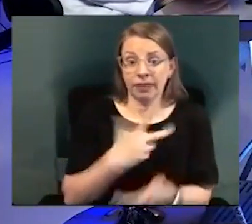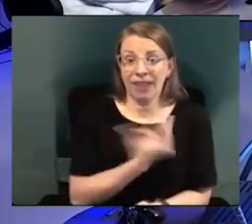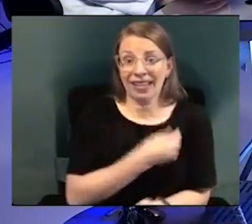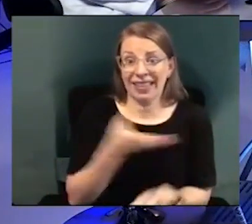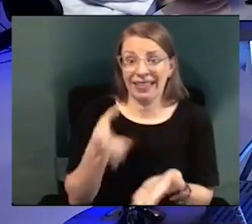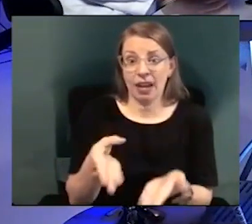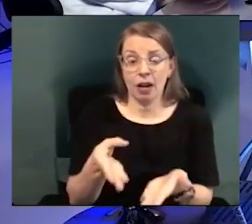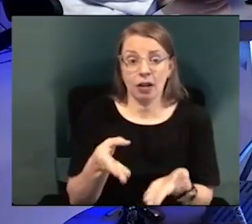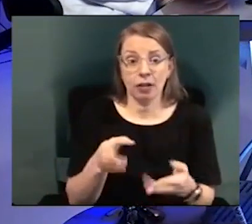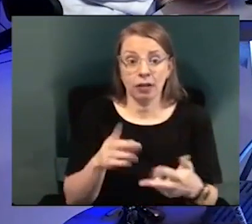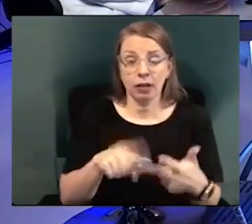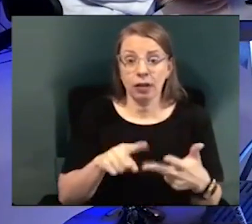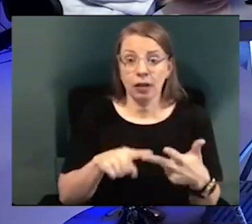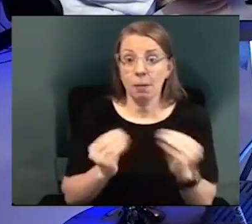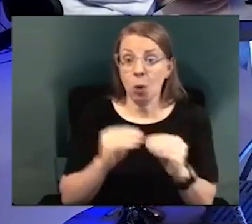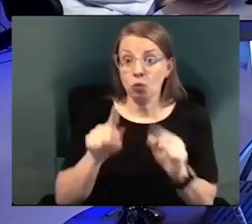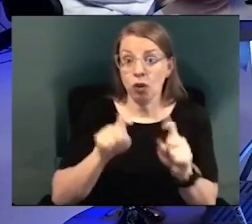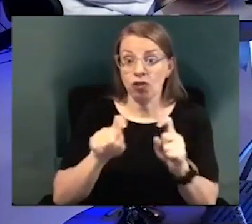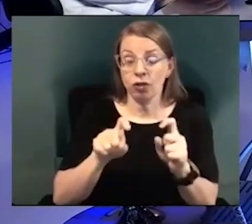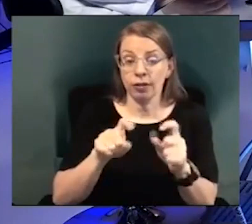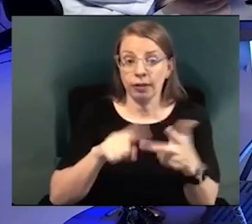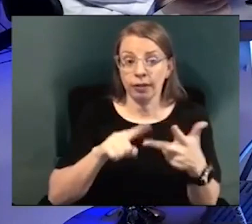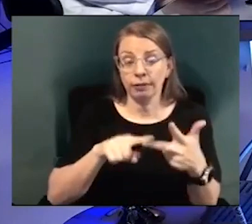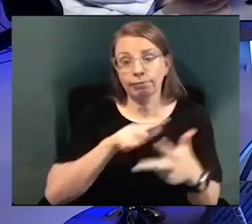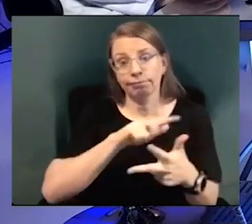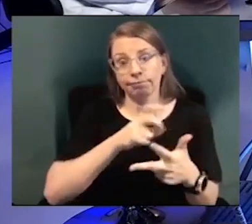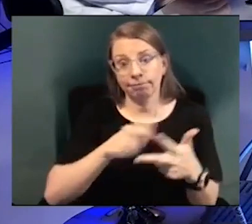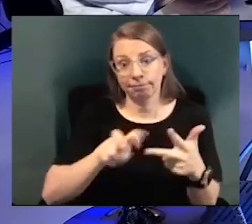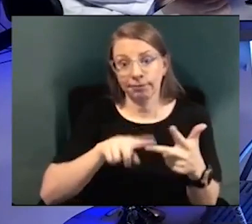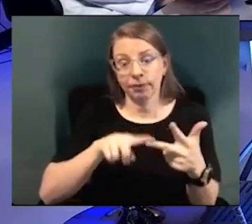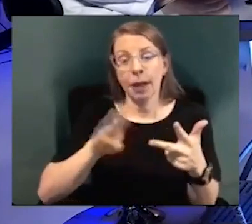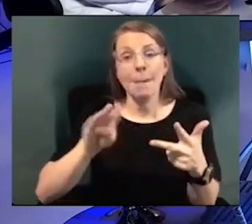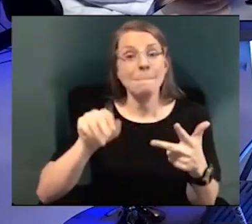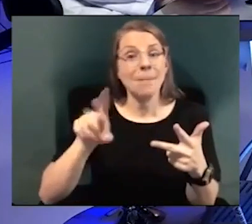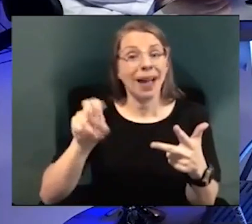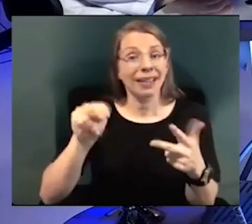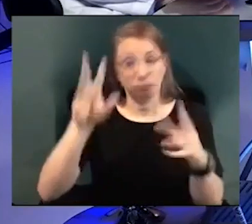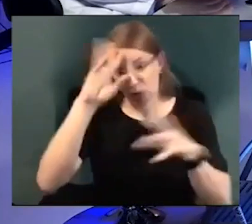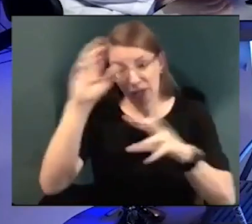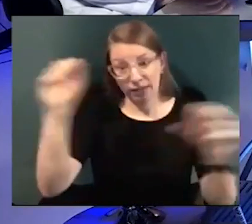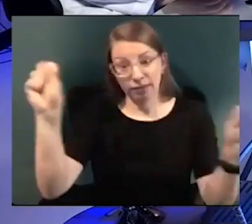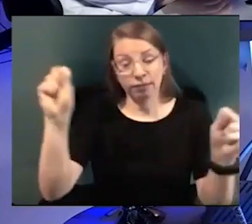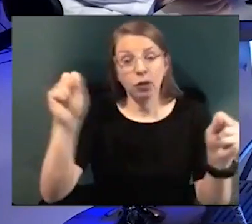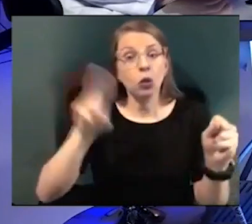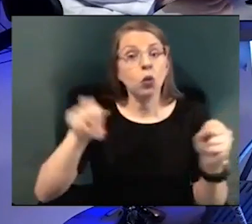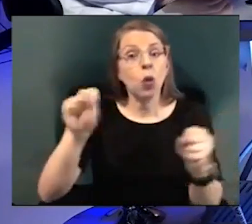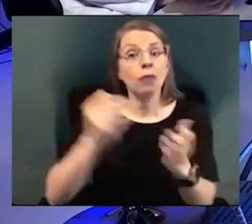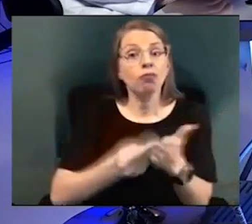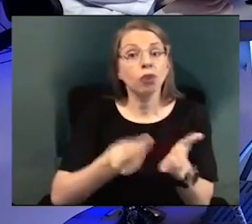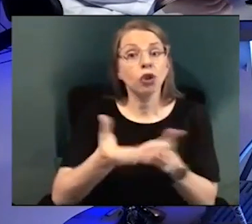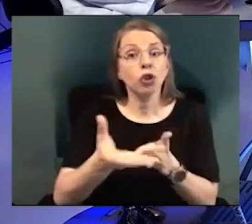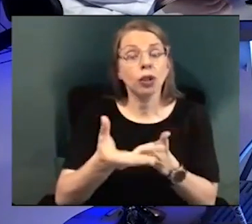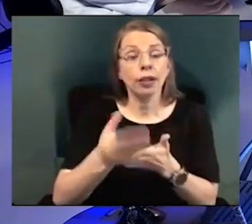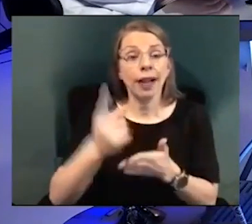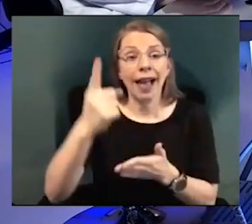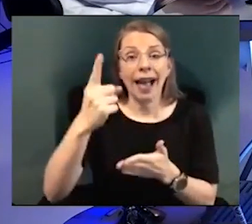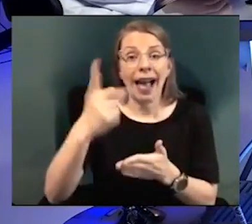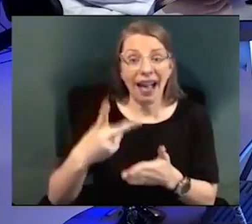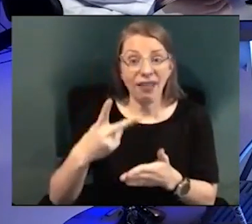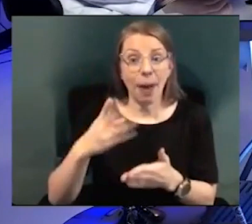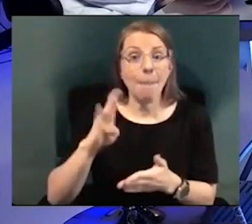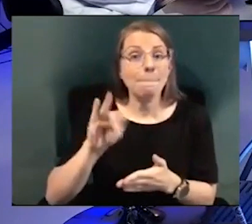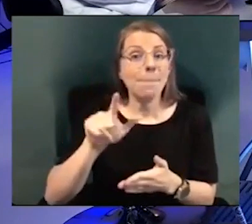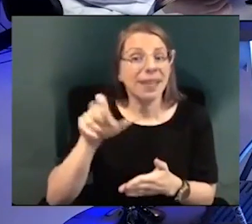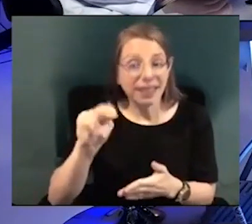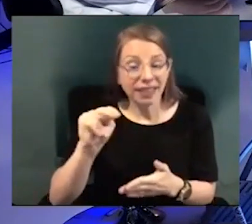actually forays into a question I was going to ask about. President Biden expected to announce today that the U.S. is purchasing 500 million